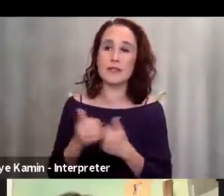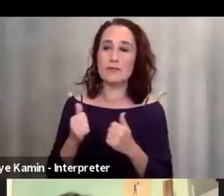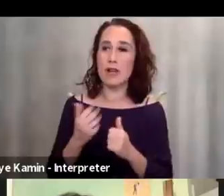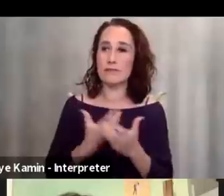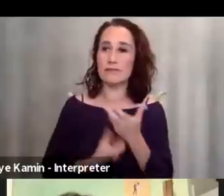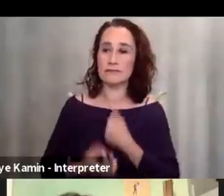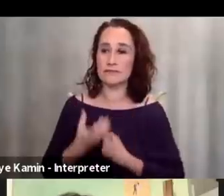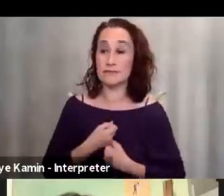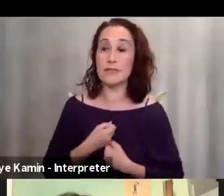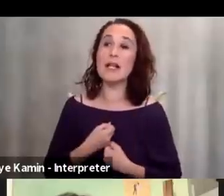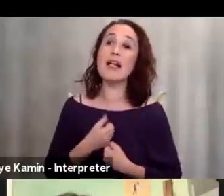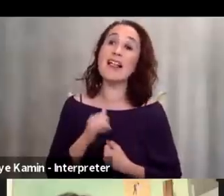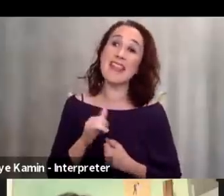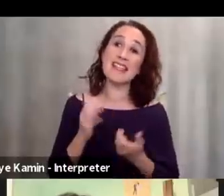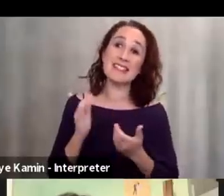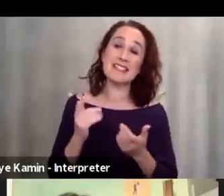children,